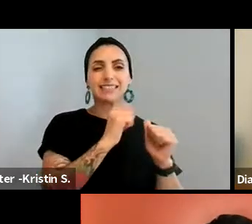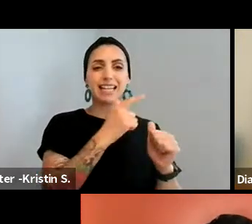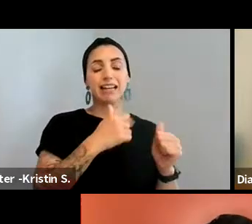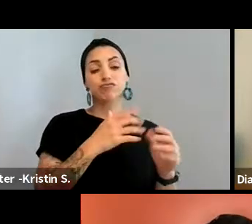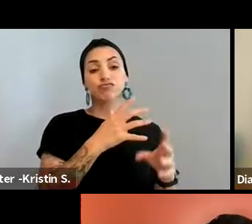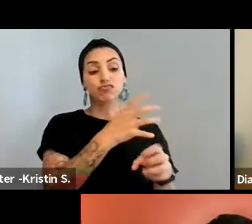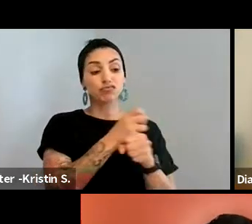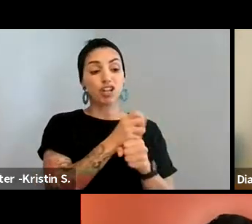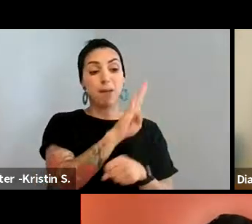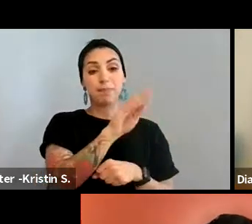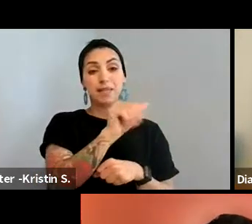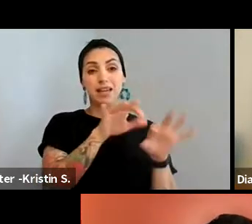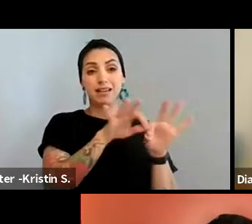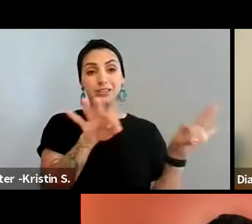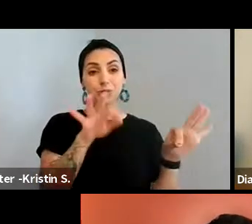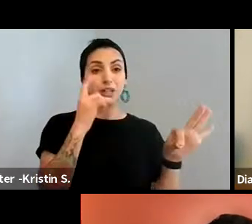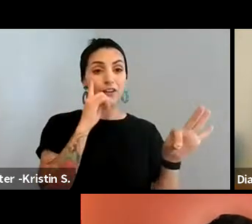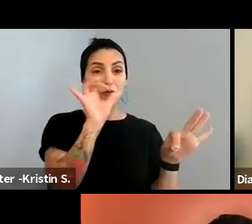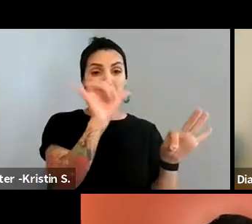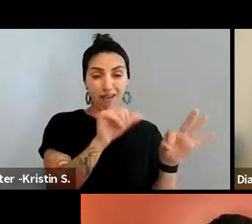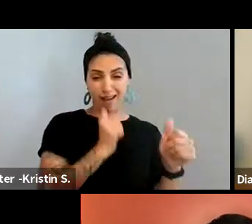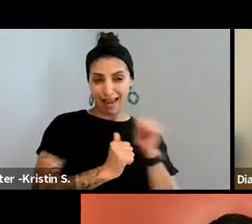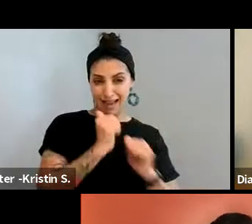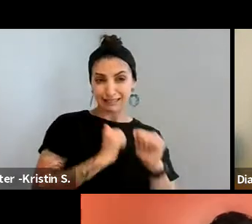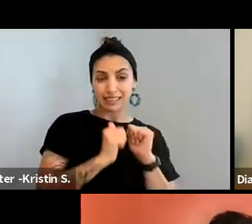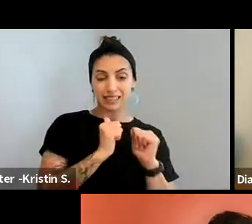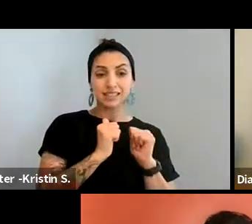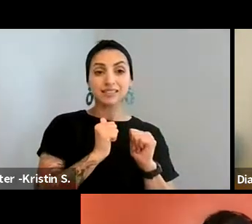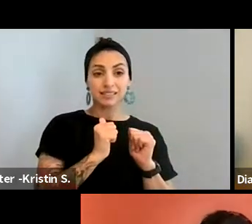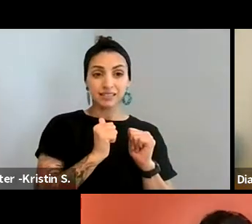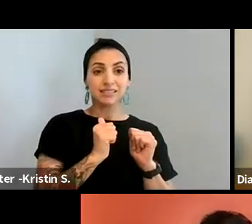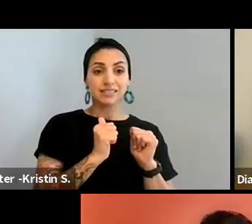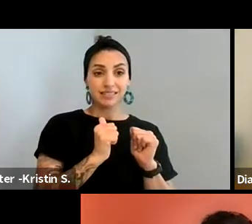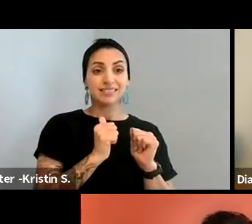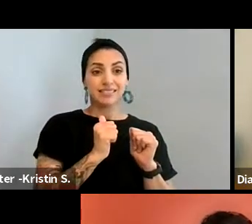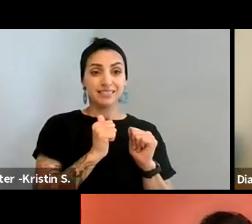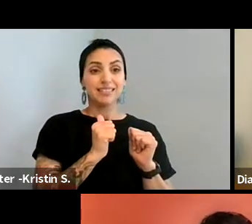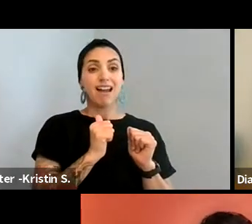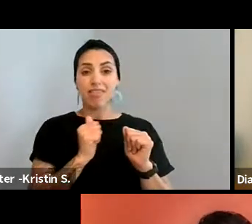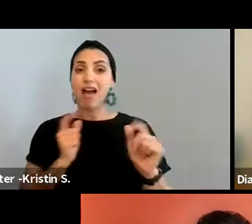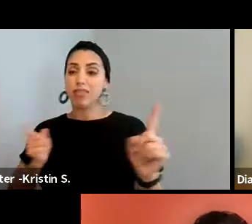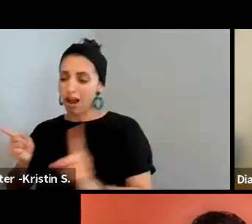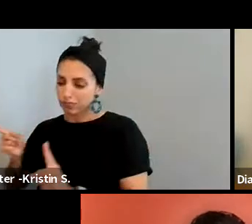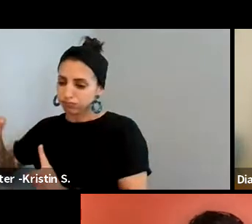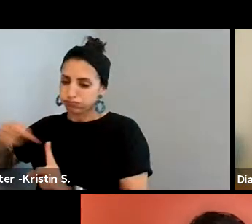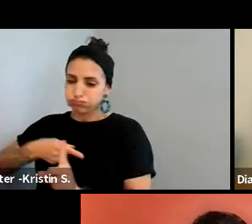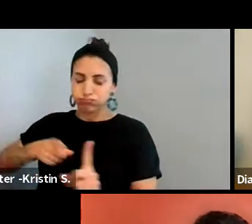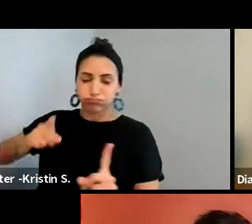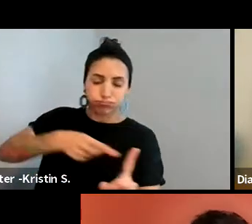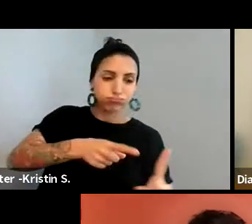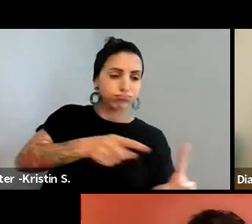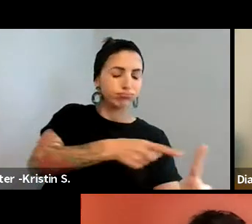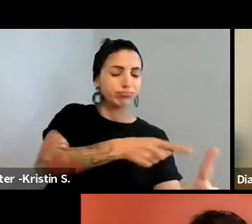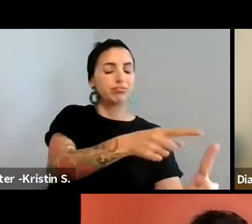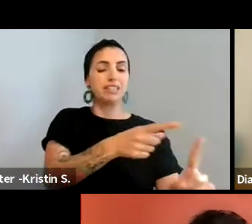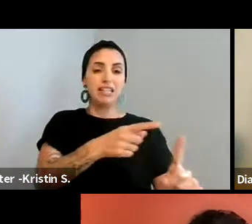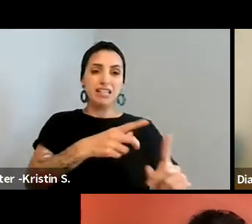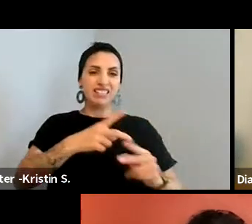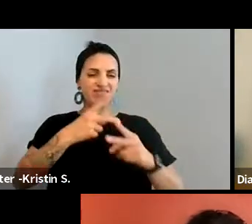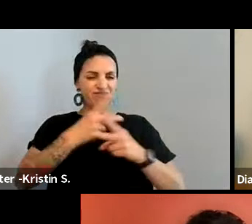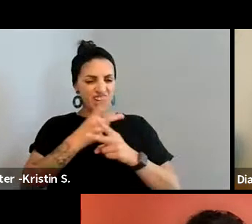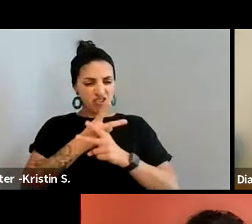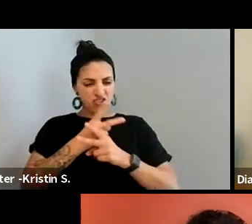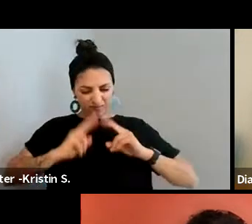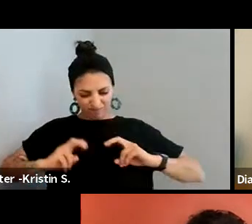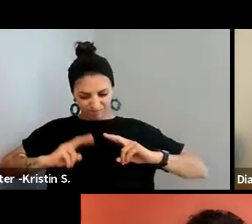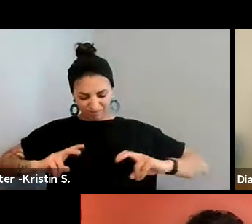acting career. So yeah, and through all of that, learning what it means to be